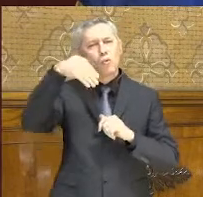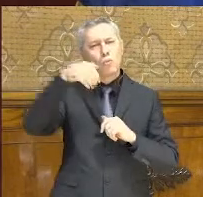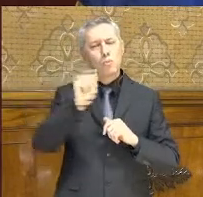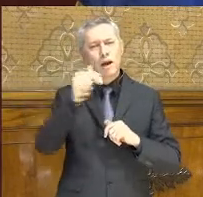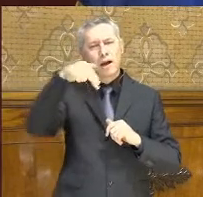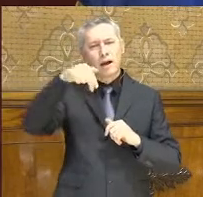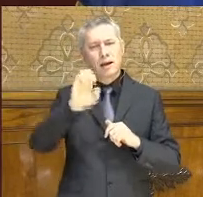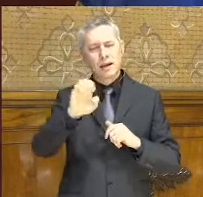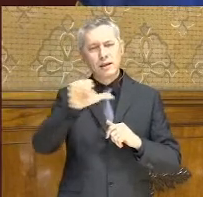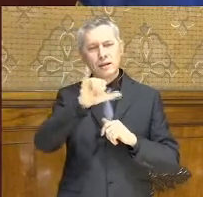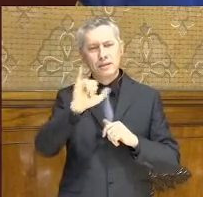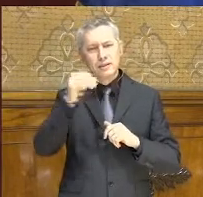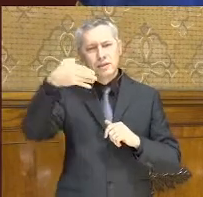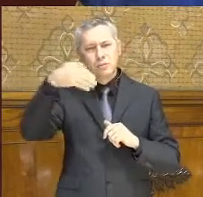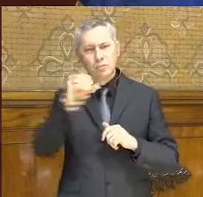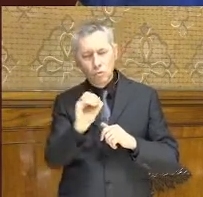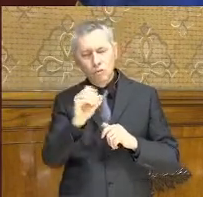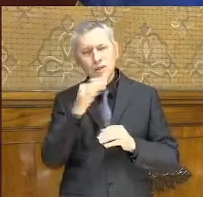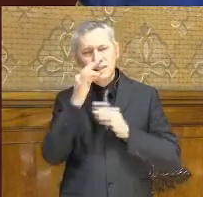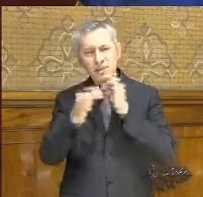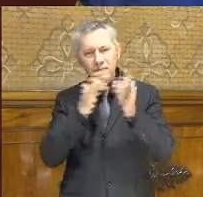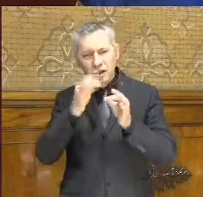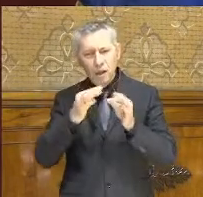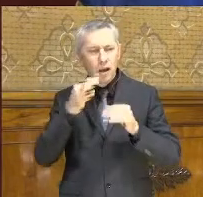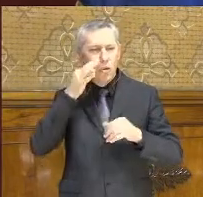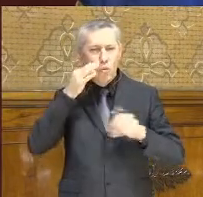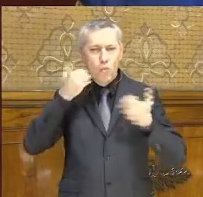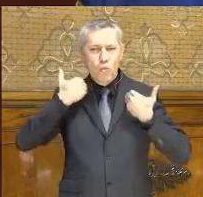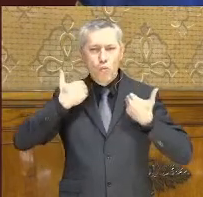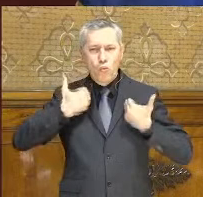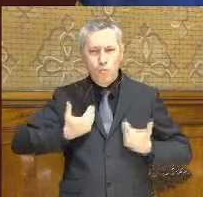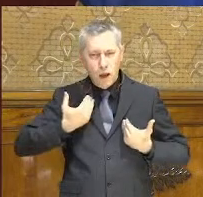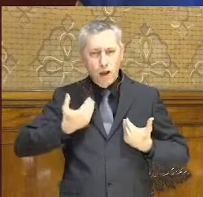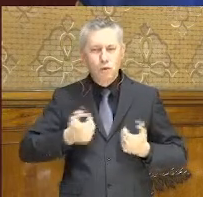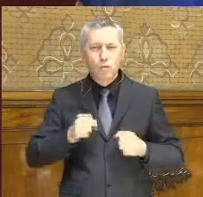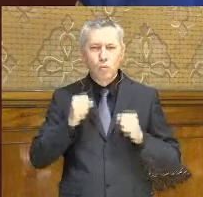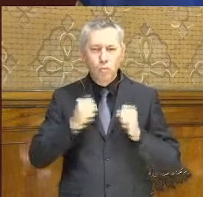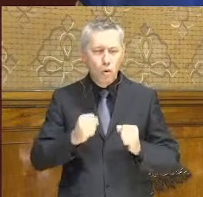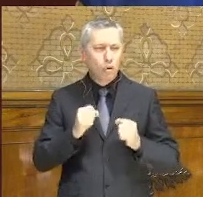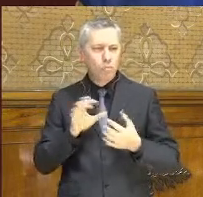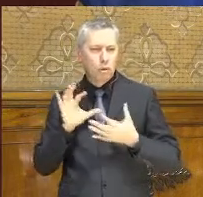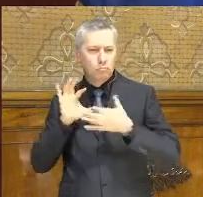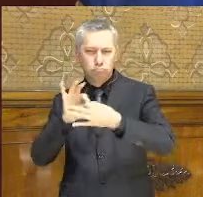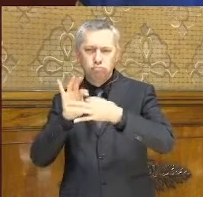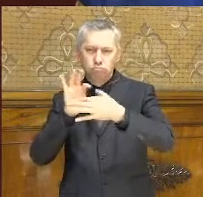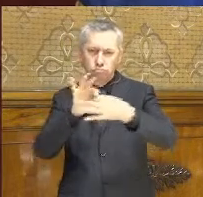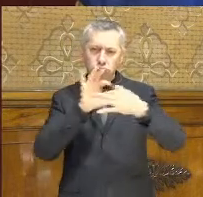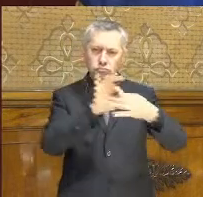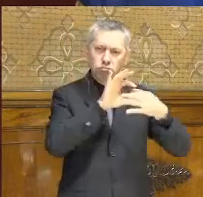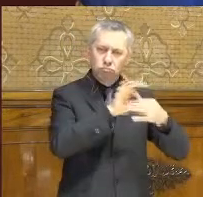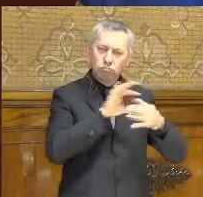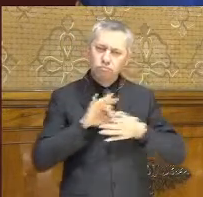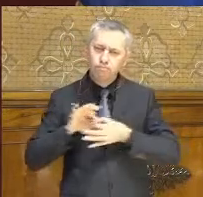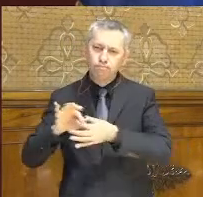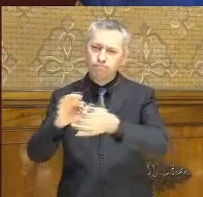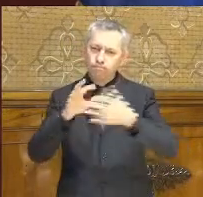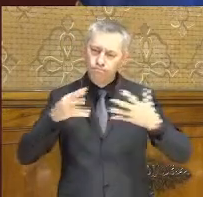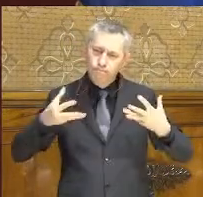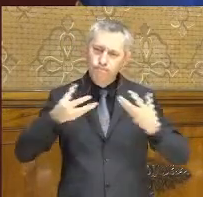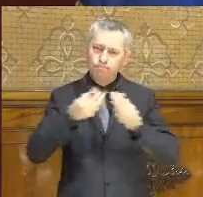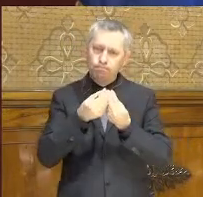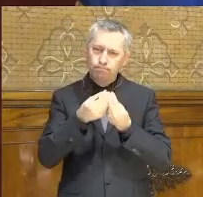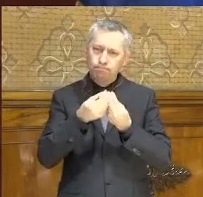in this relationship of congruence, coming together from different places and different